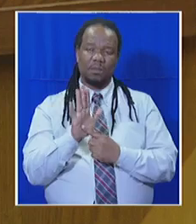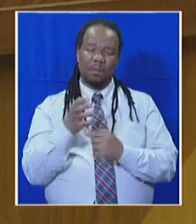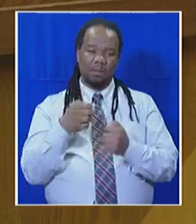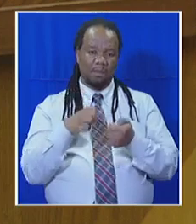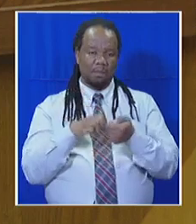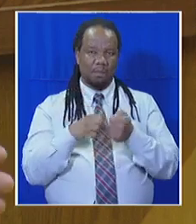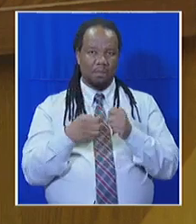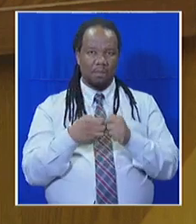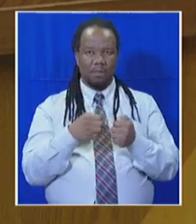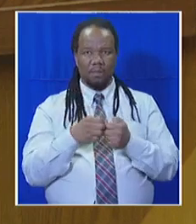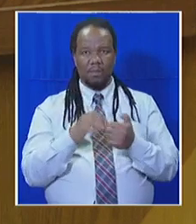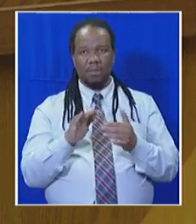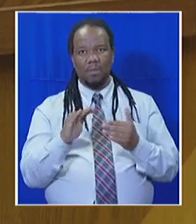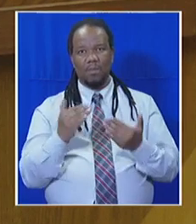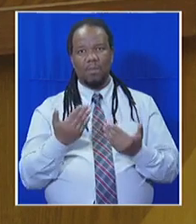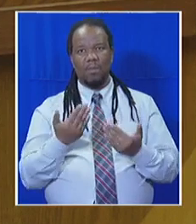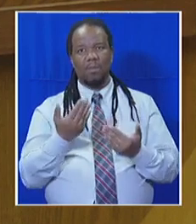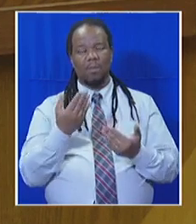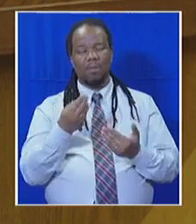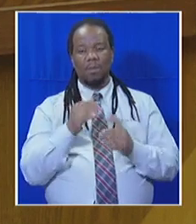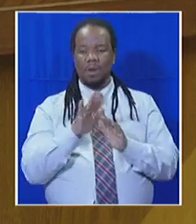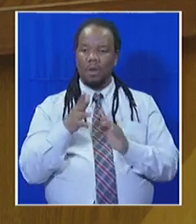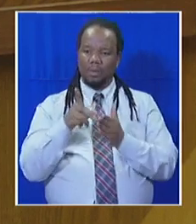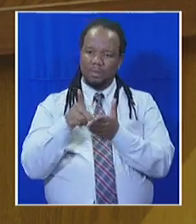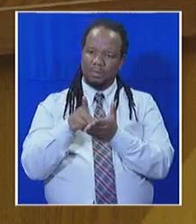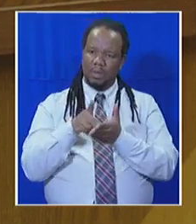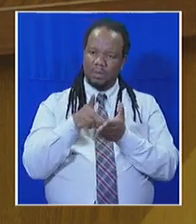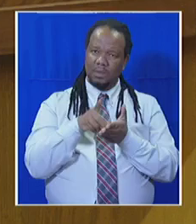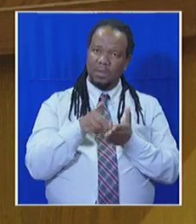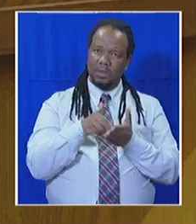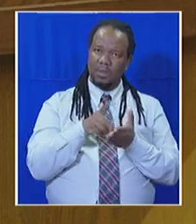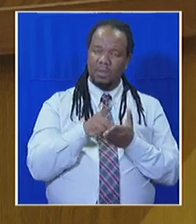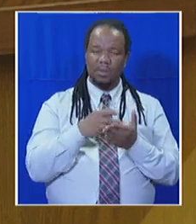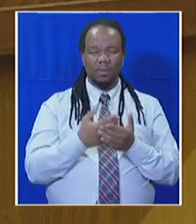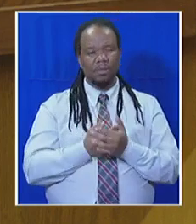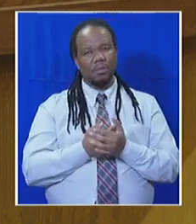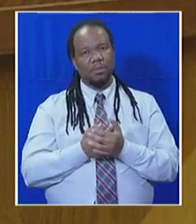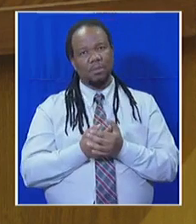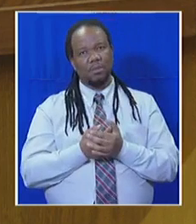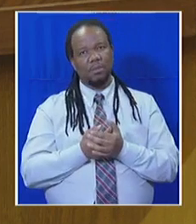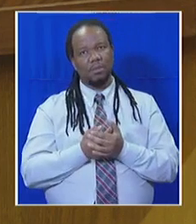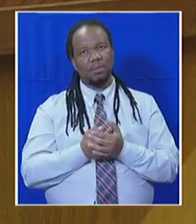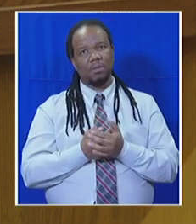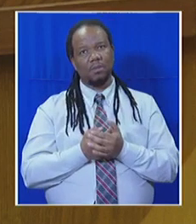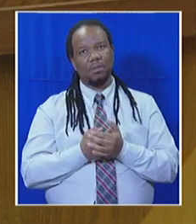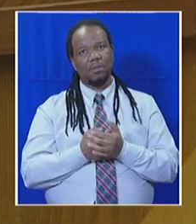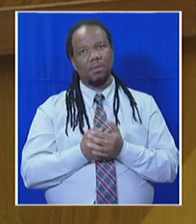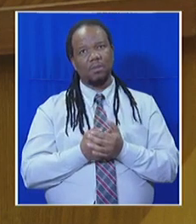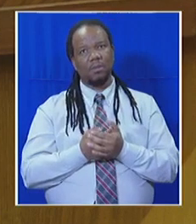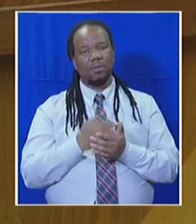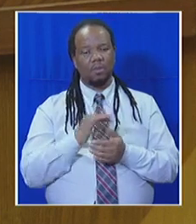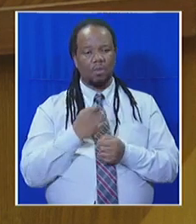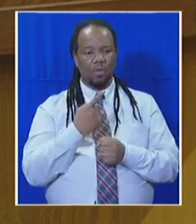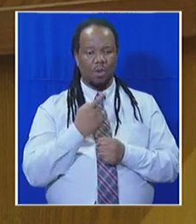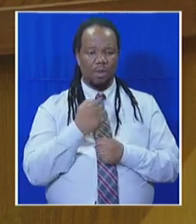focus. Like if you do look at the stock of public debt, apho kuvela kube lula ukuthi in 1 year gross is about 48, and